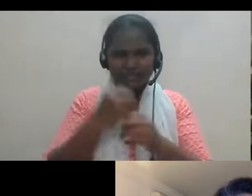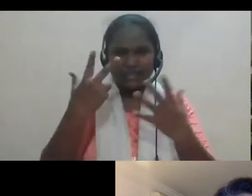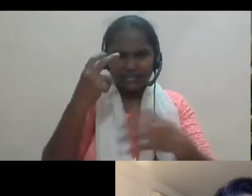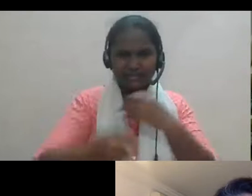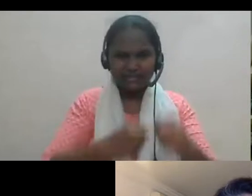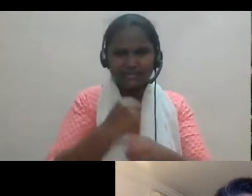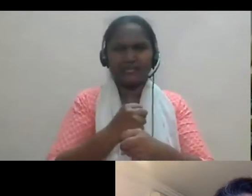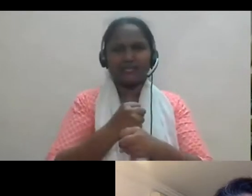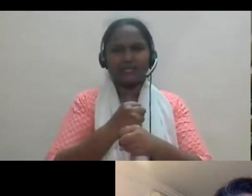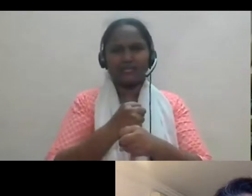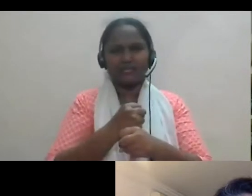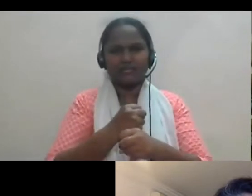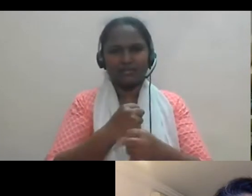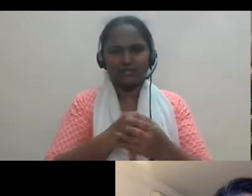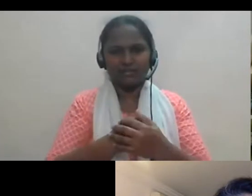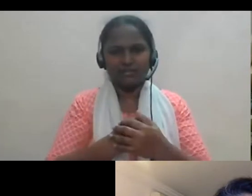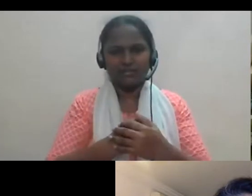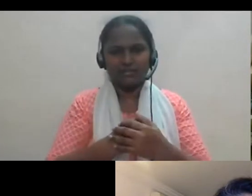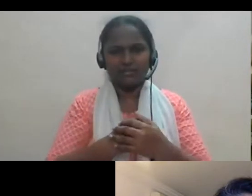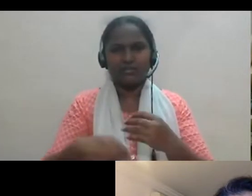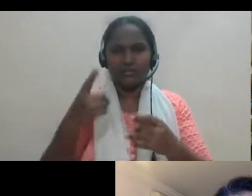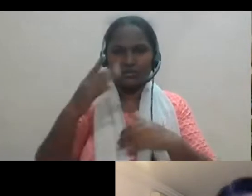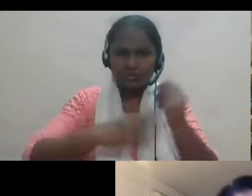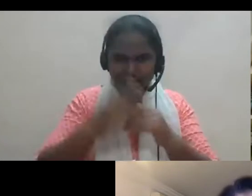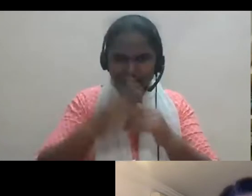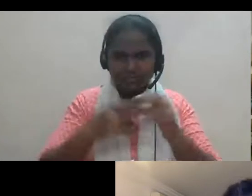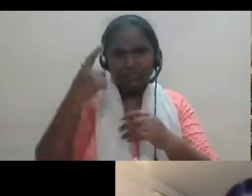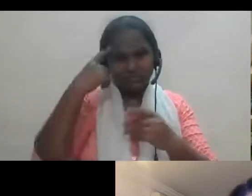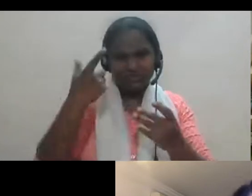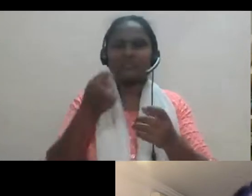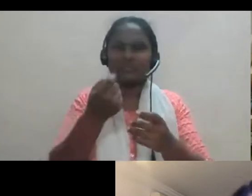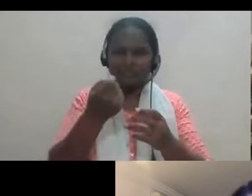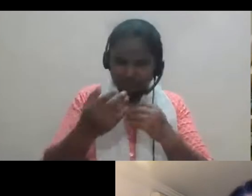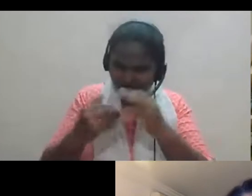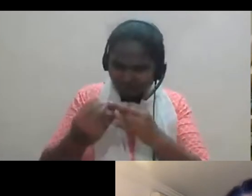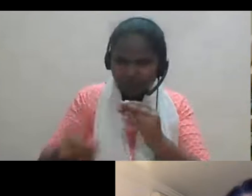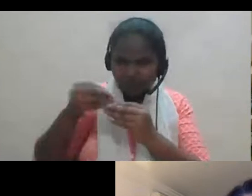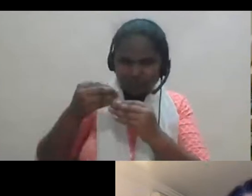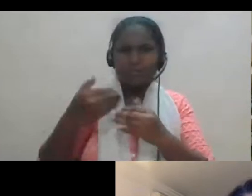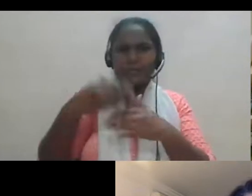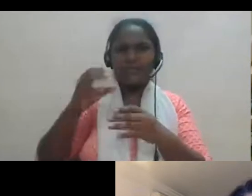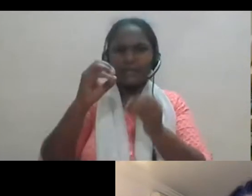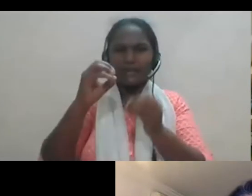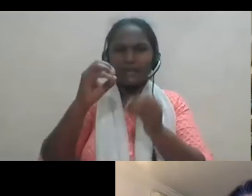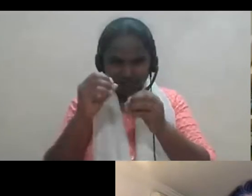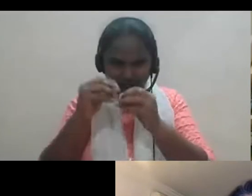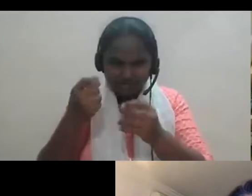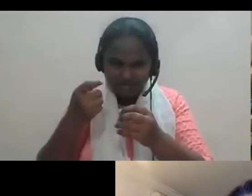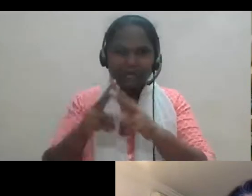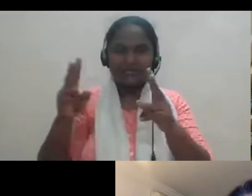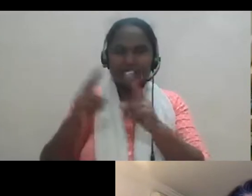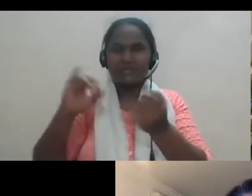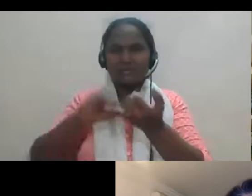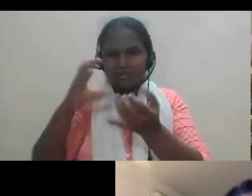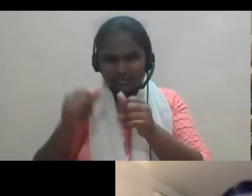able to, you know, to build the budget. And so we did go from a budget that was very, very